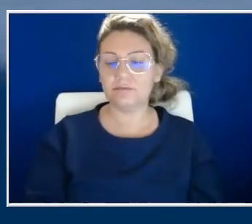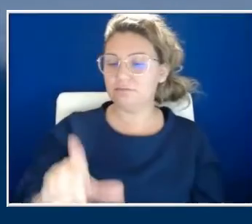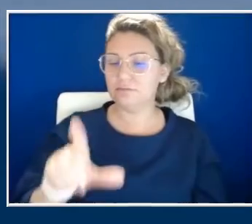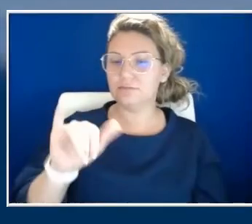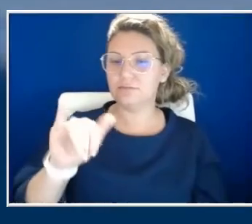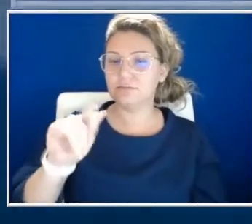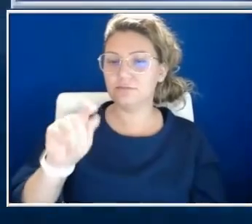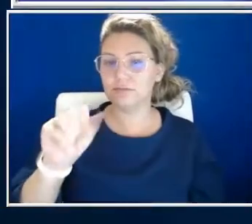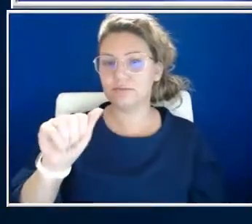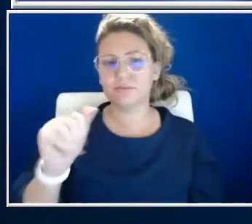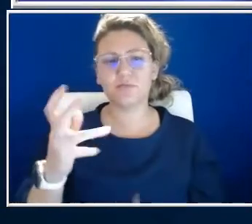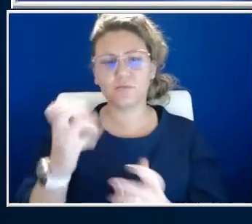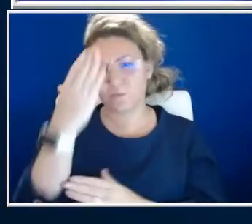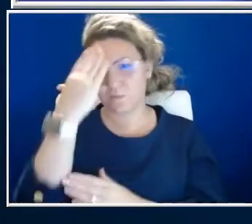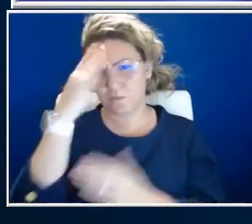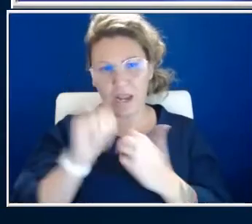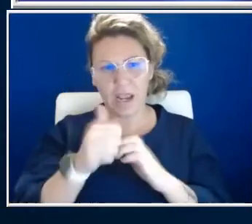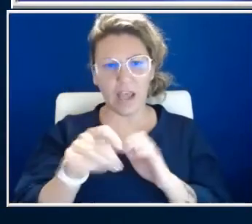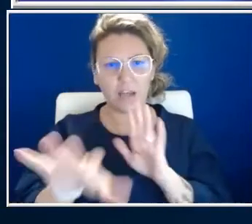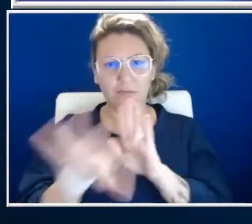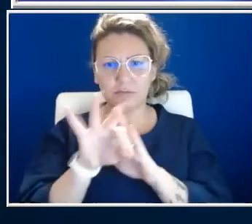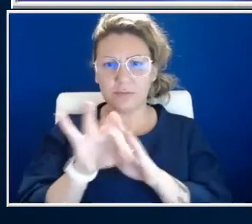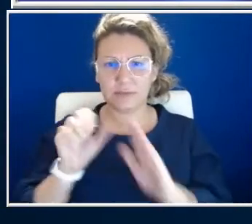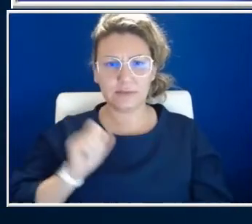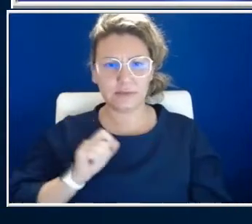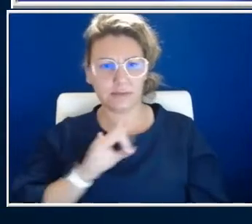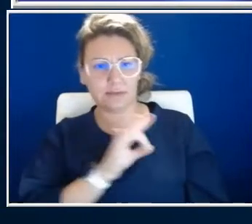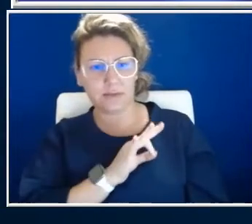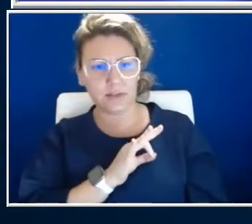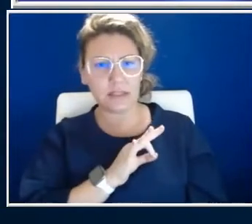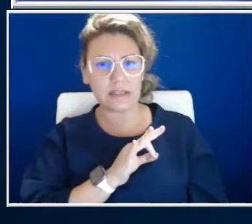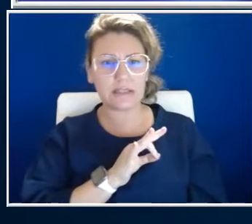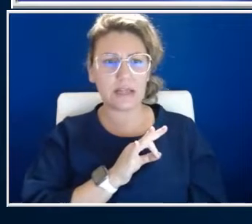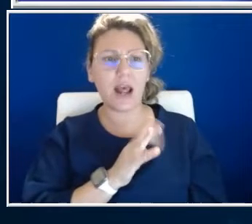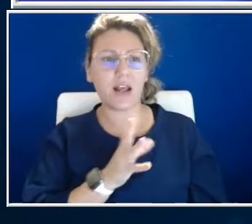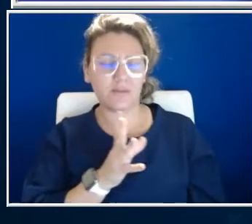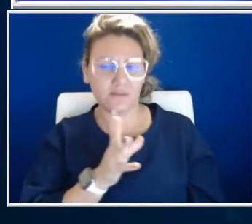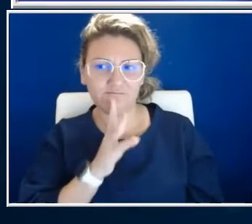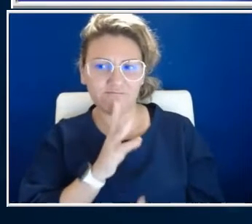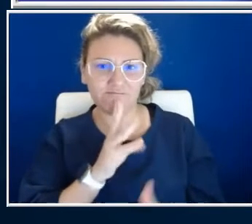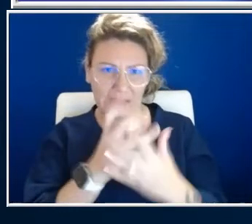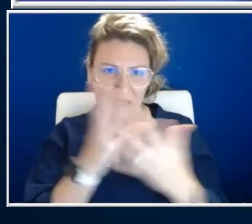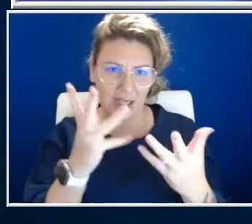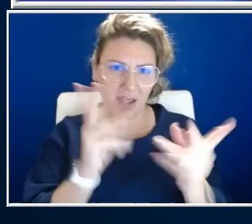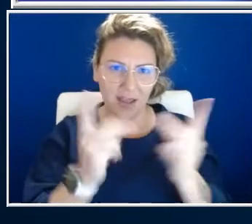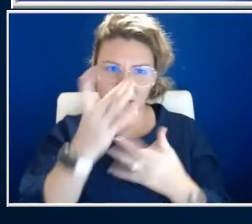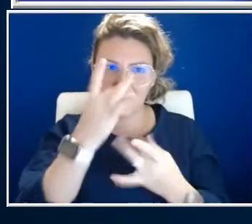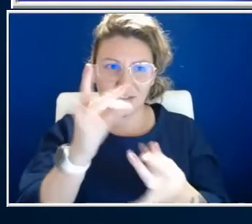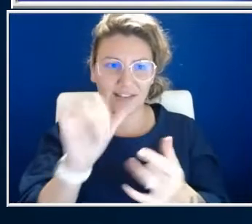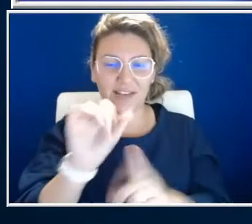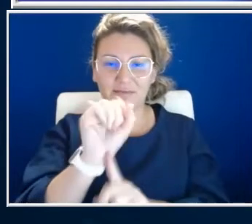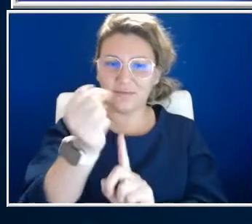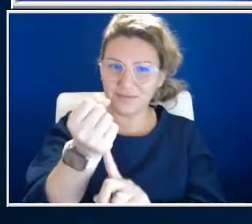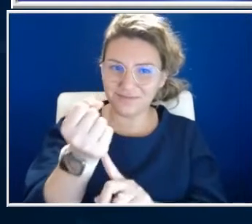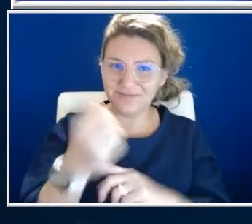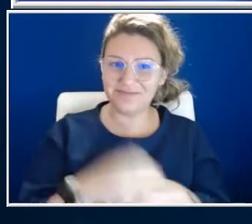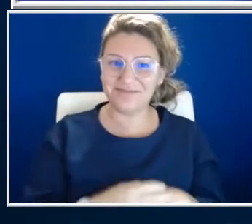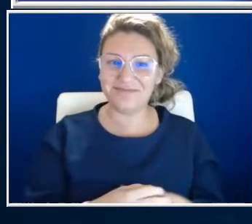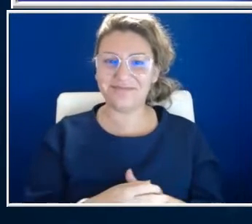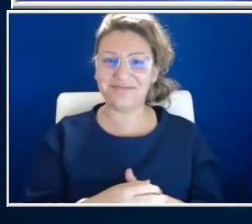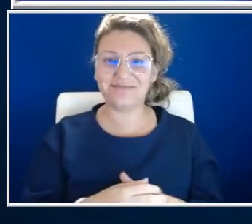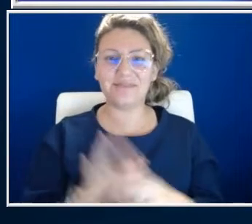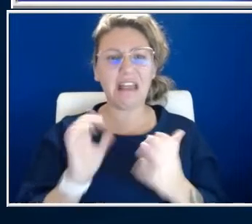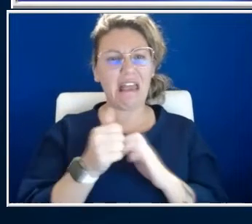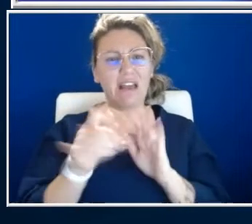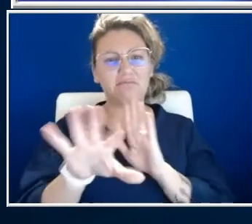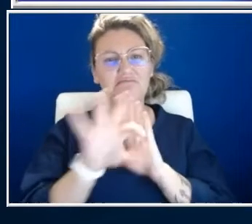how did you select the staff? We talked about, I'm sure, Dr. Holzberlein, there were a lot of people very interested in this case as well, but how did you select,